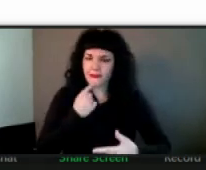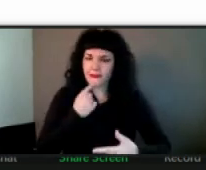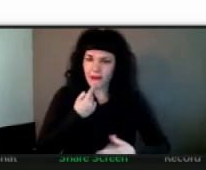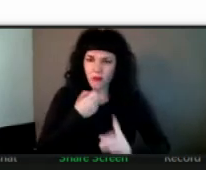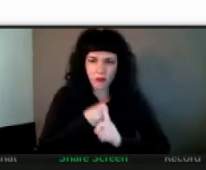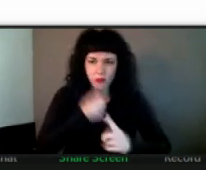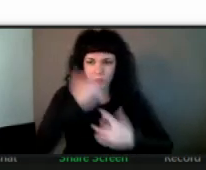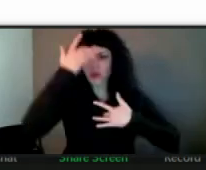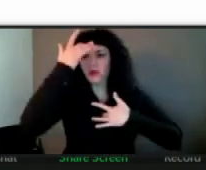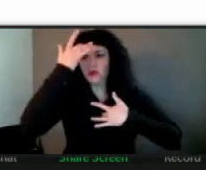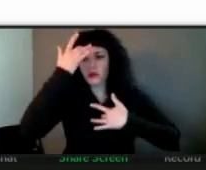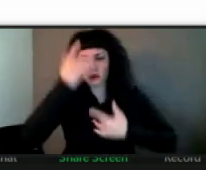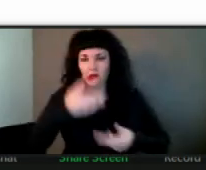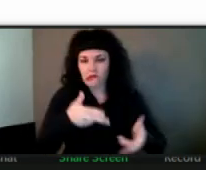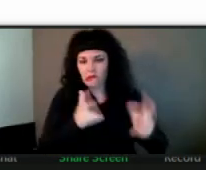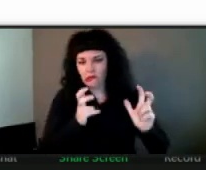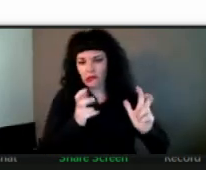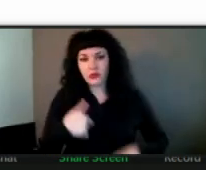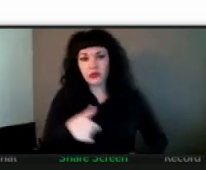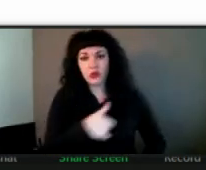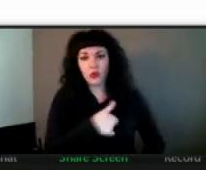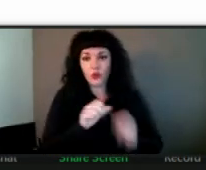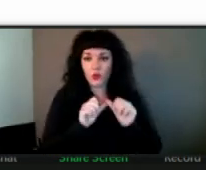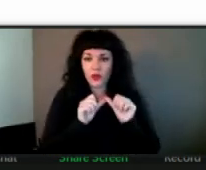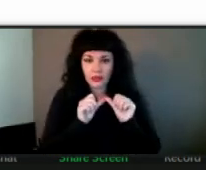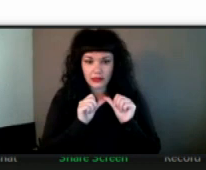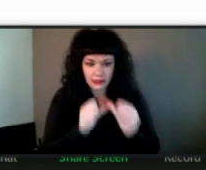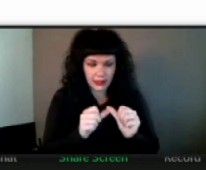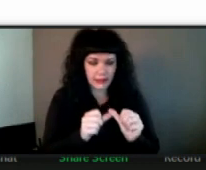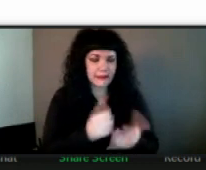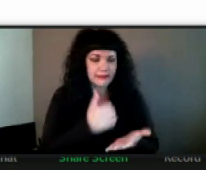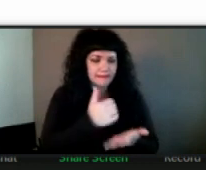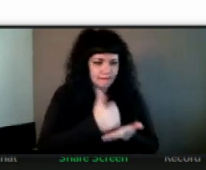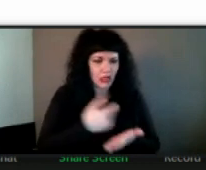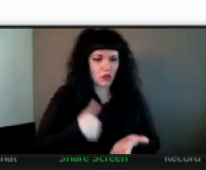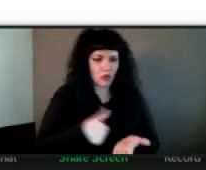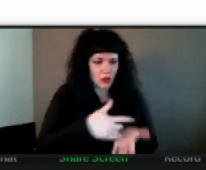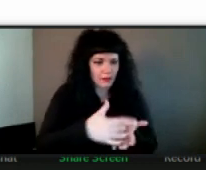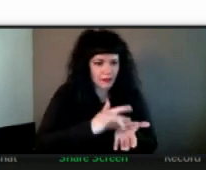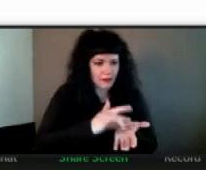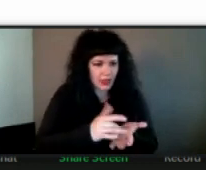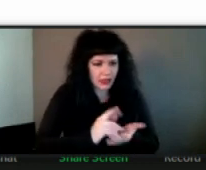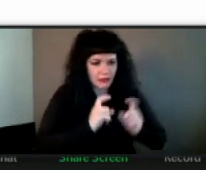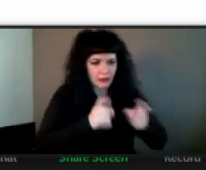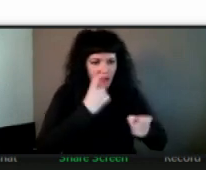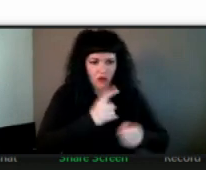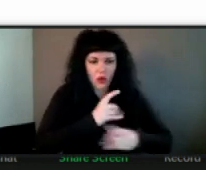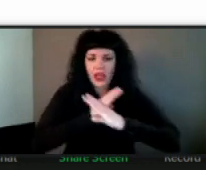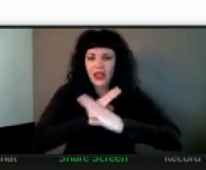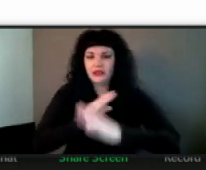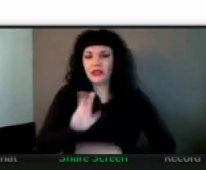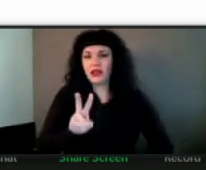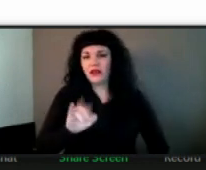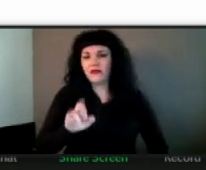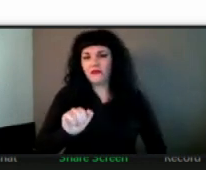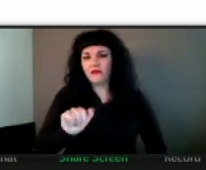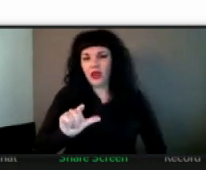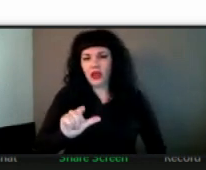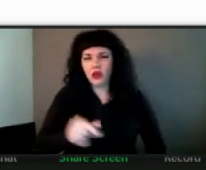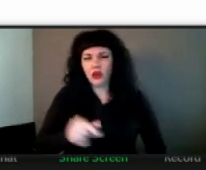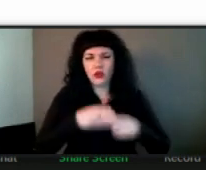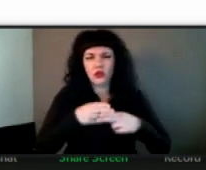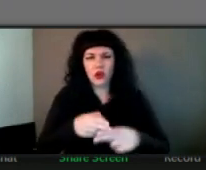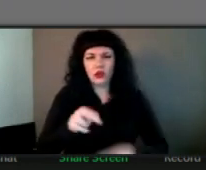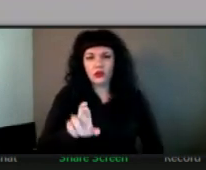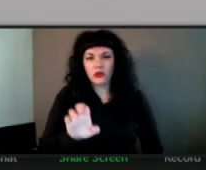went on to give him more treatments, and he got the medicine that we give for the antiviral called remdesivir, and